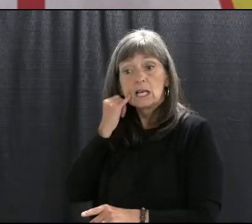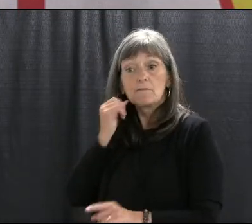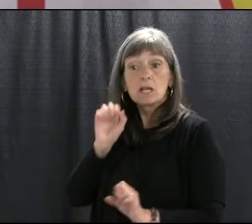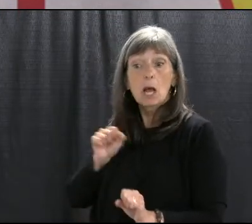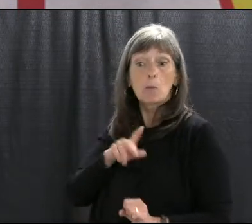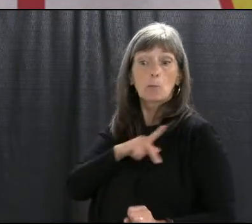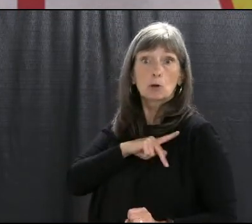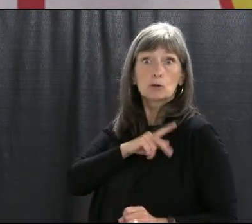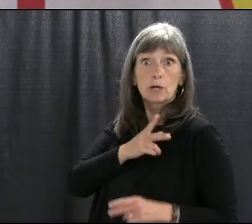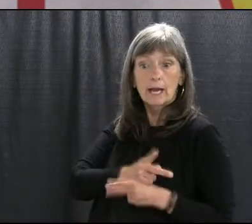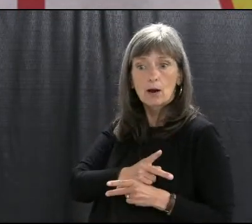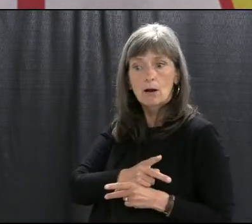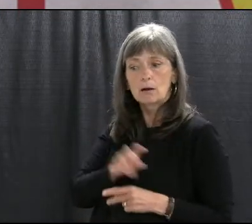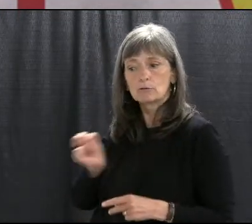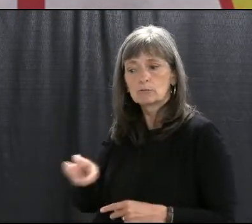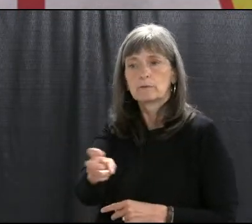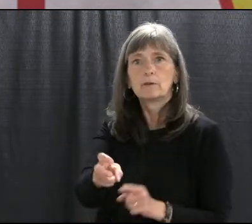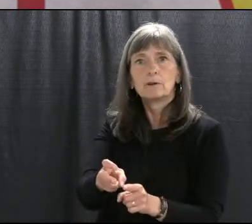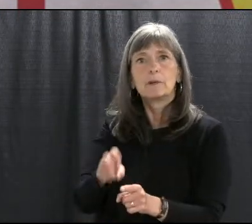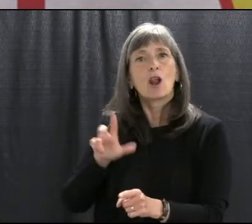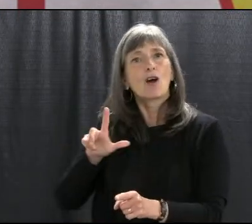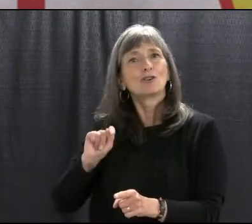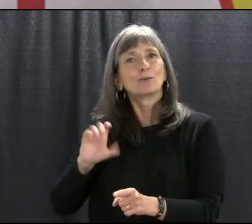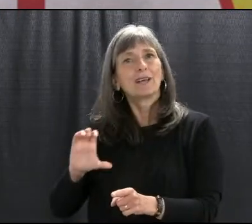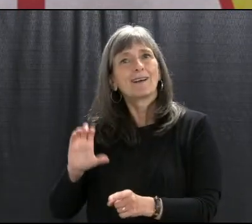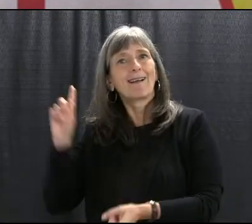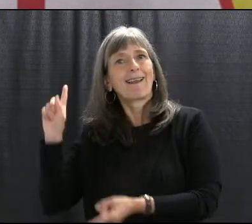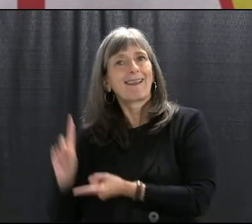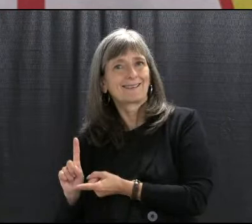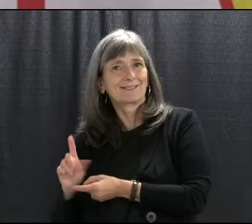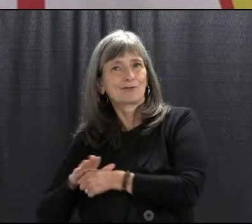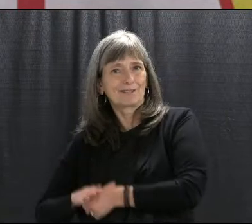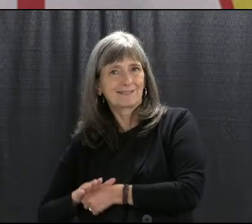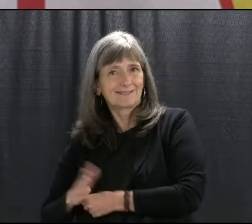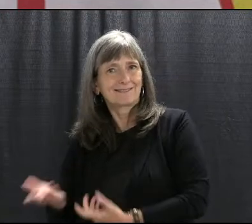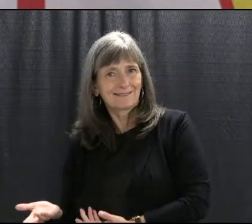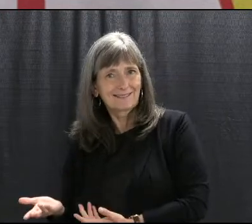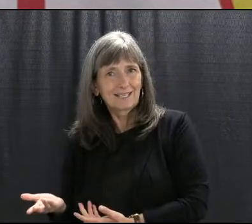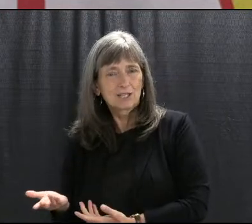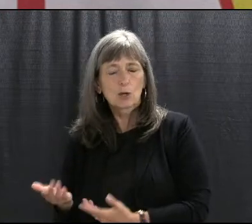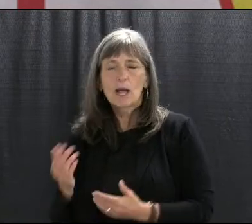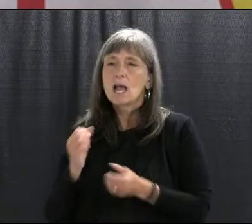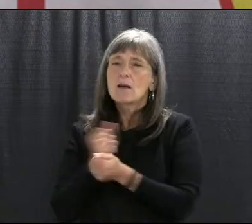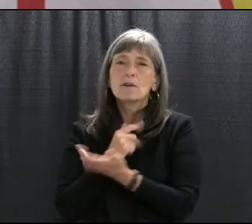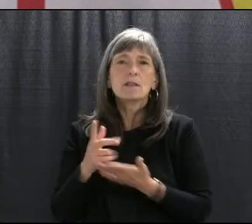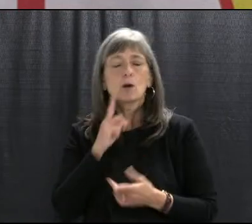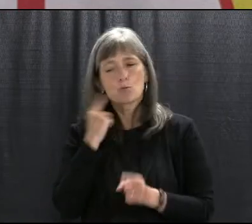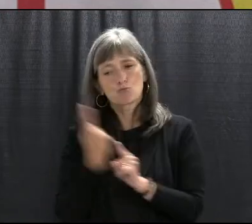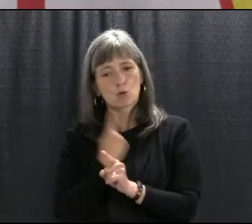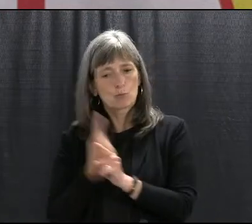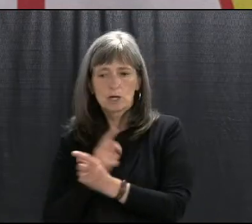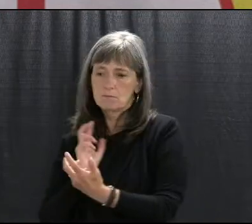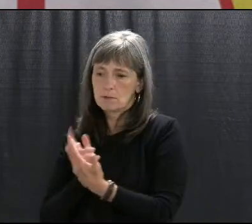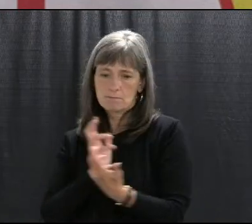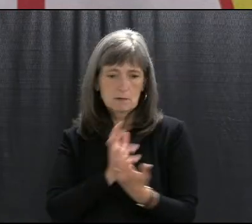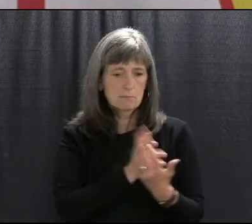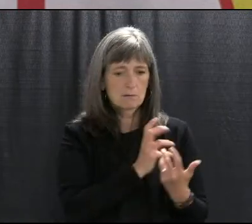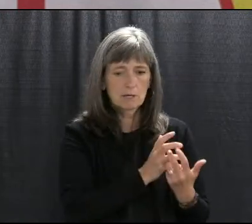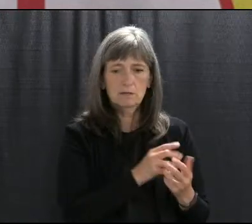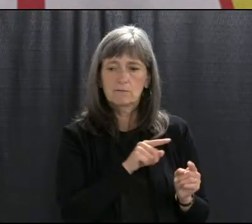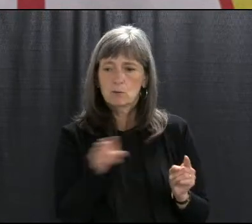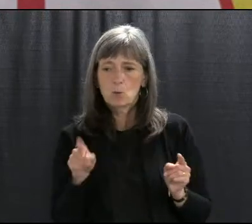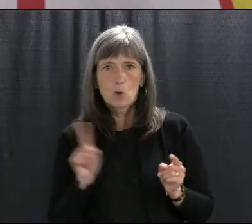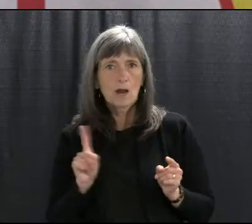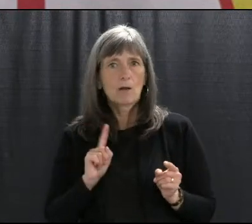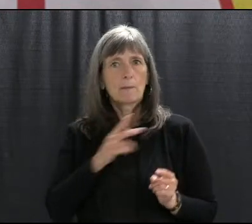care home can. All of these things will help in reducing the